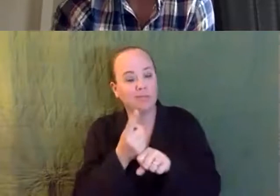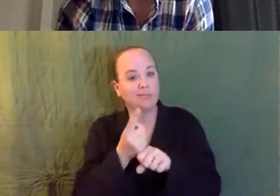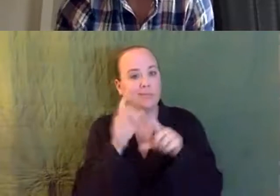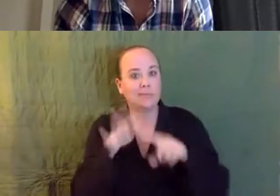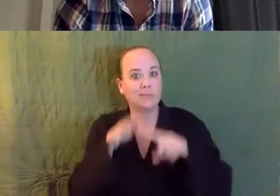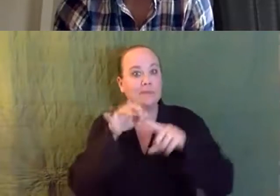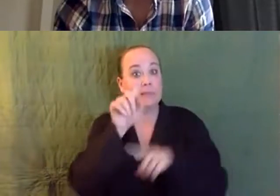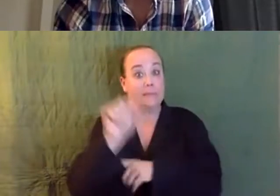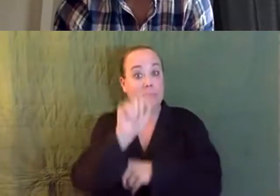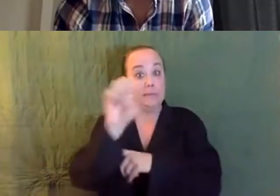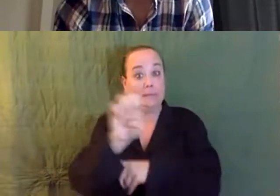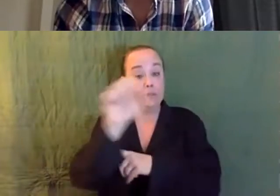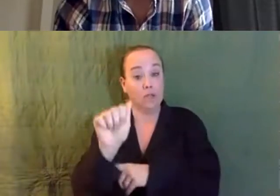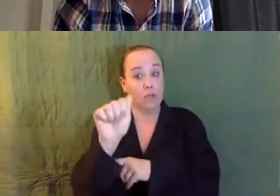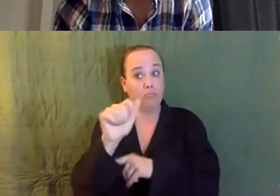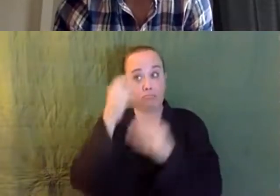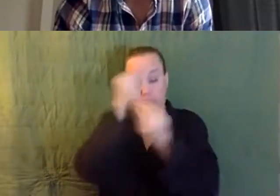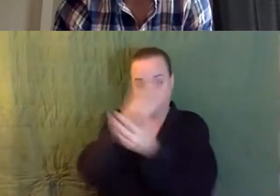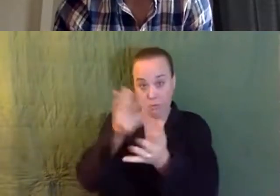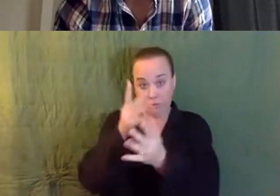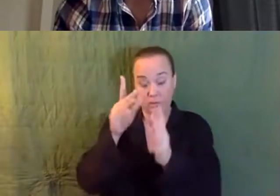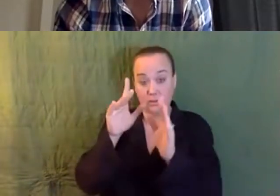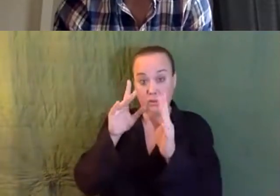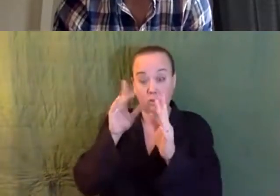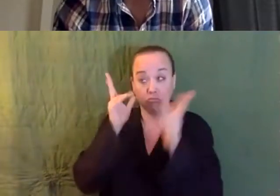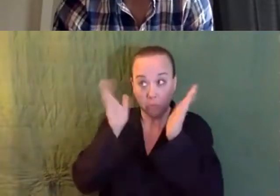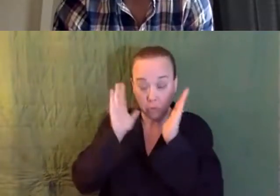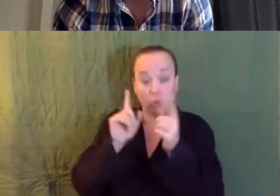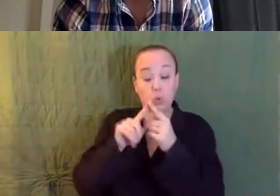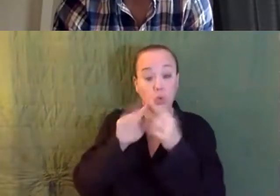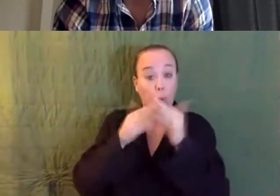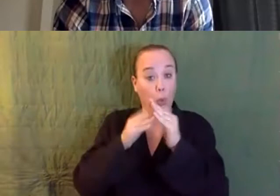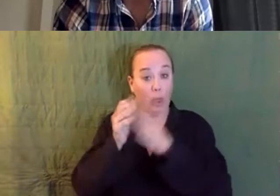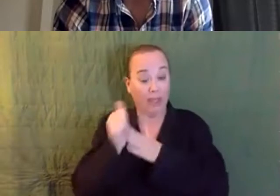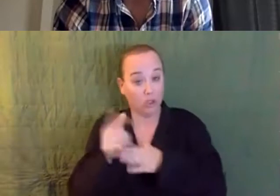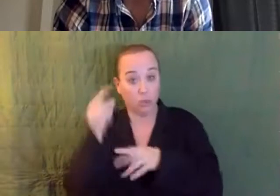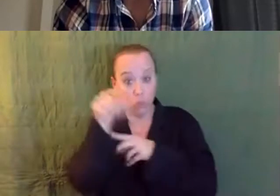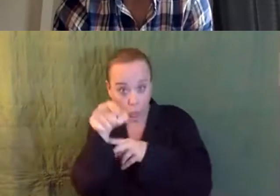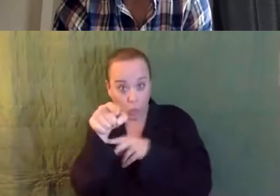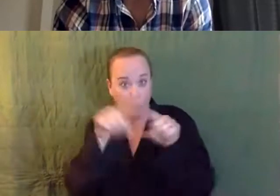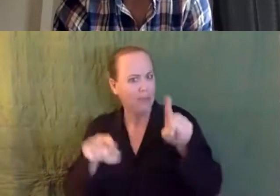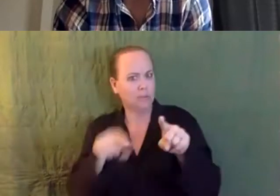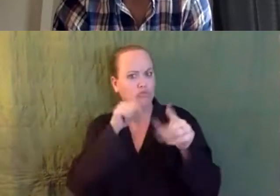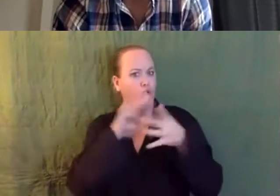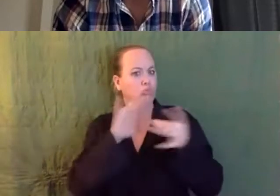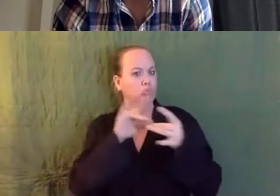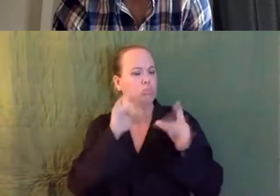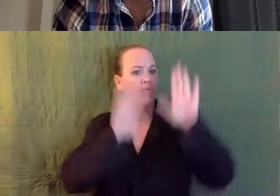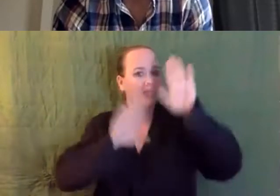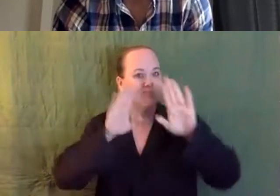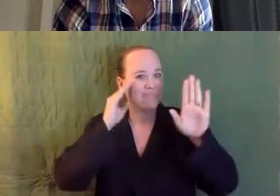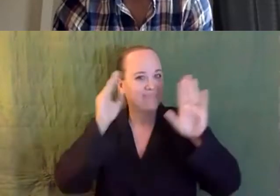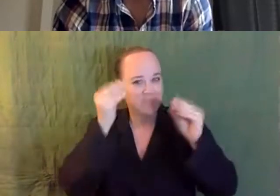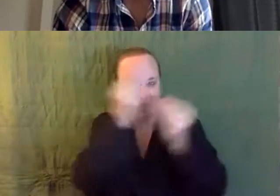to our community leaders, yet there is no mention of it or raising awareness for it. Education and